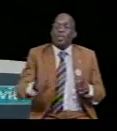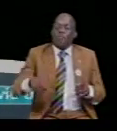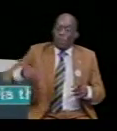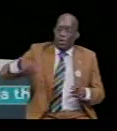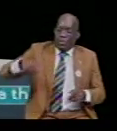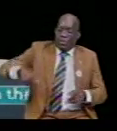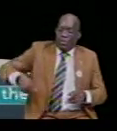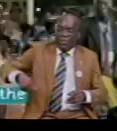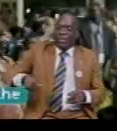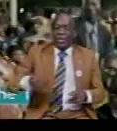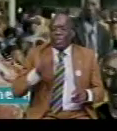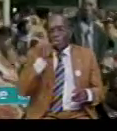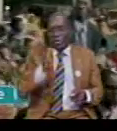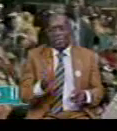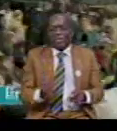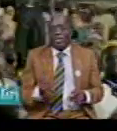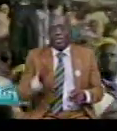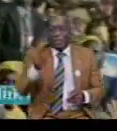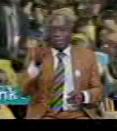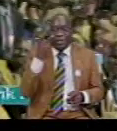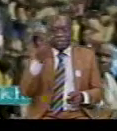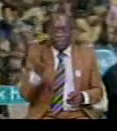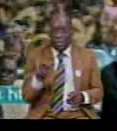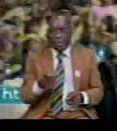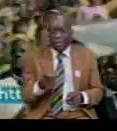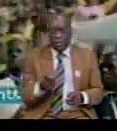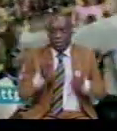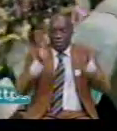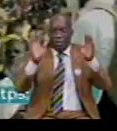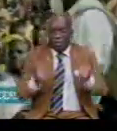is coming. Praise the Lord.